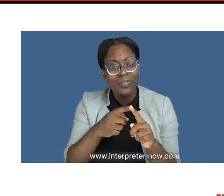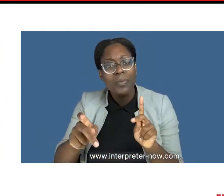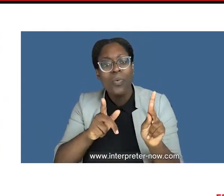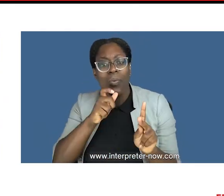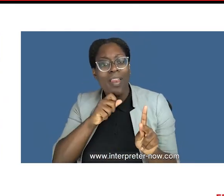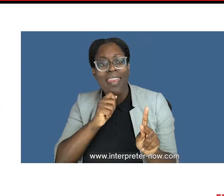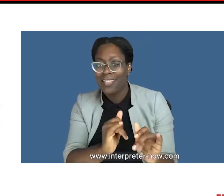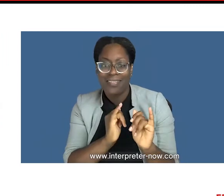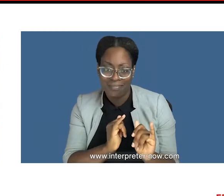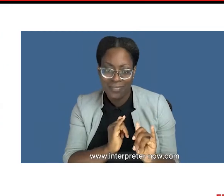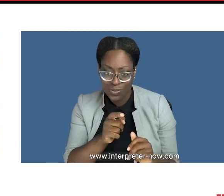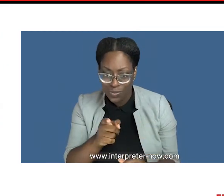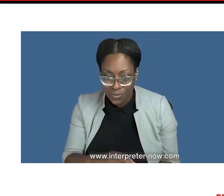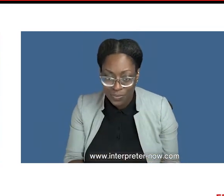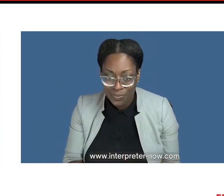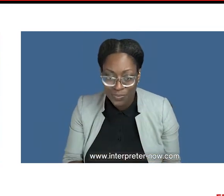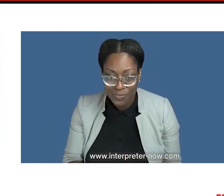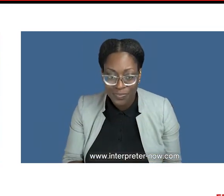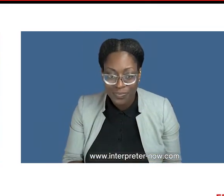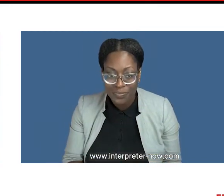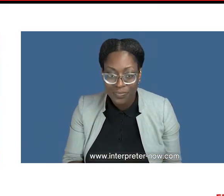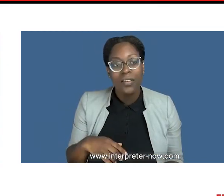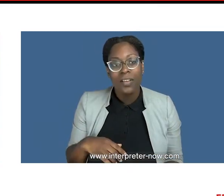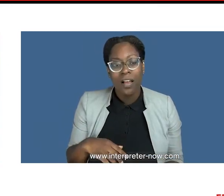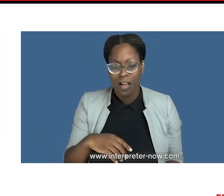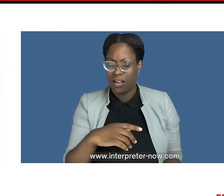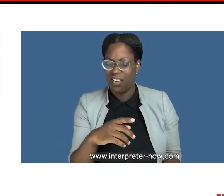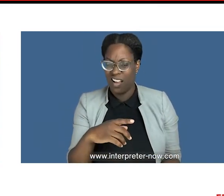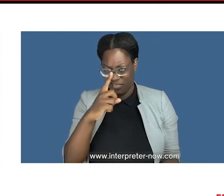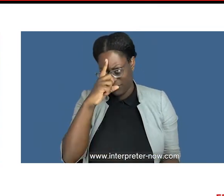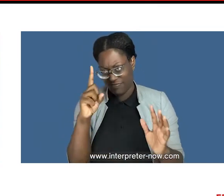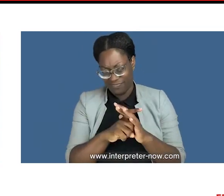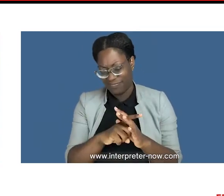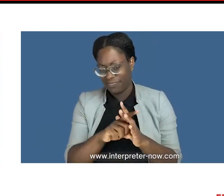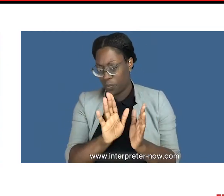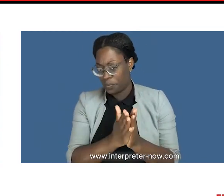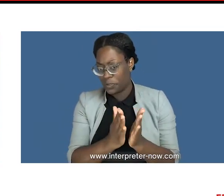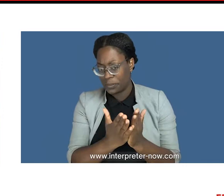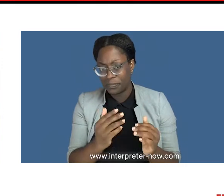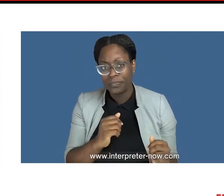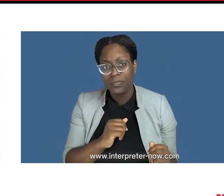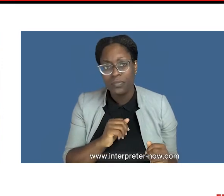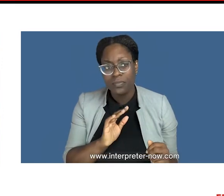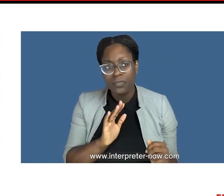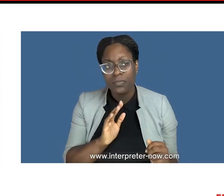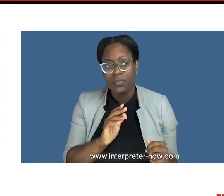for people who are less like you. This made me remember another thing, Melinda, on your book,